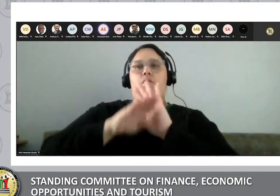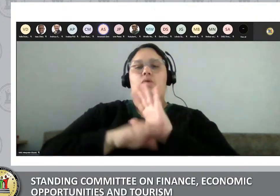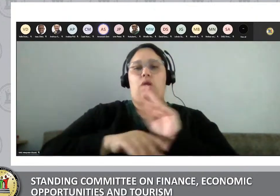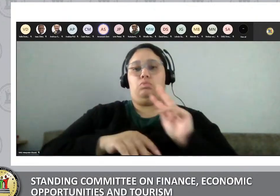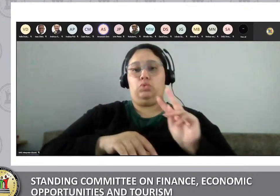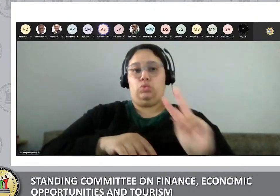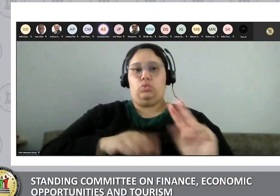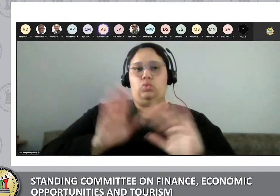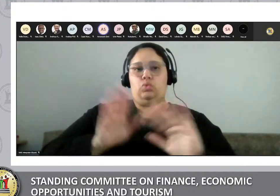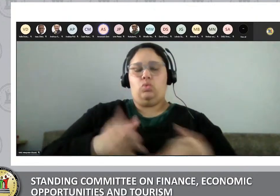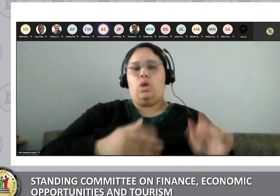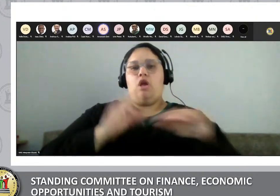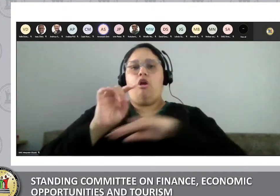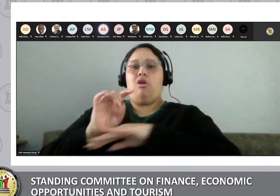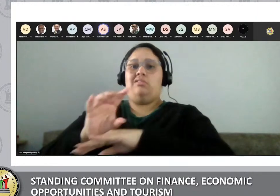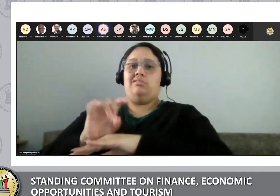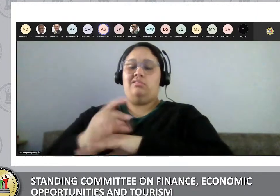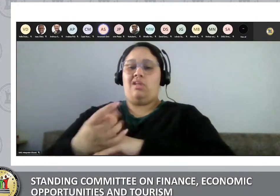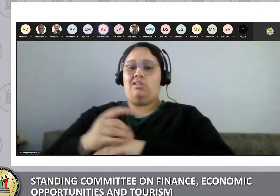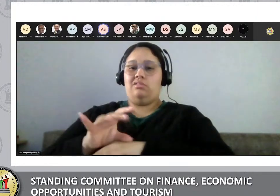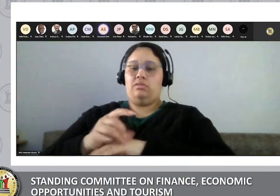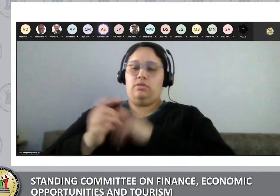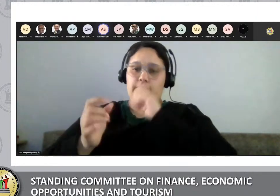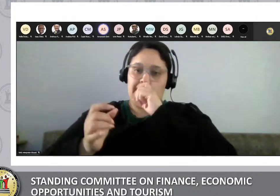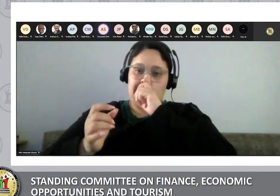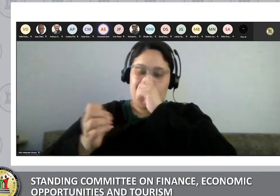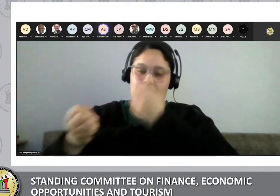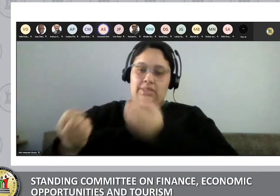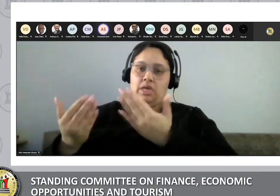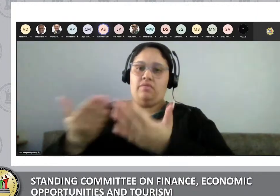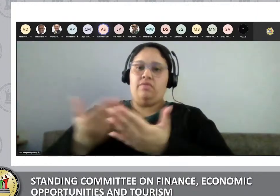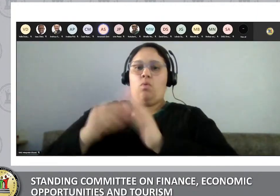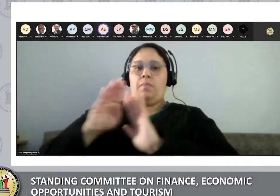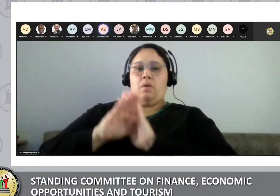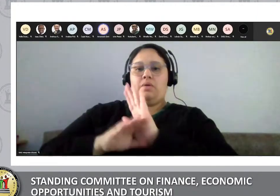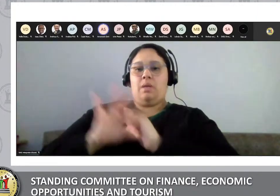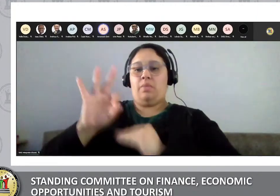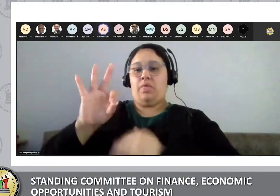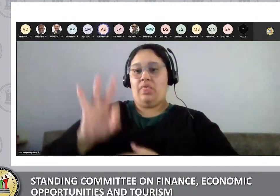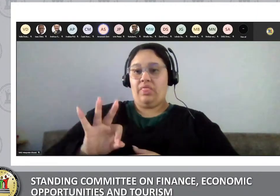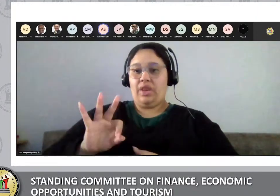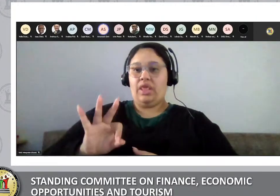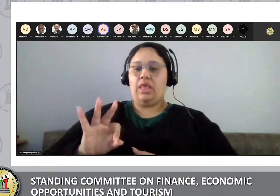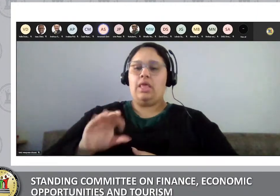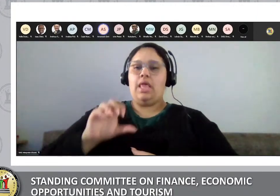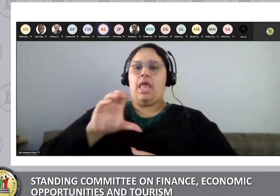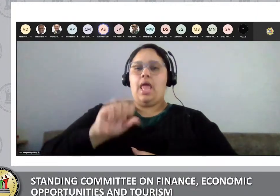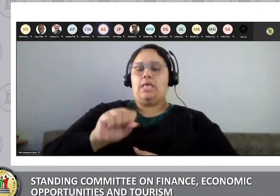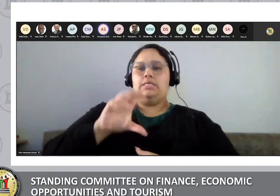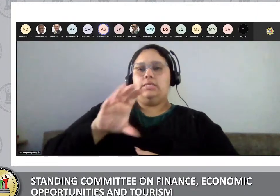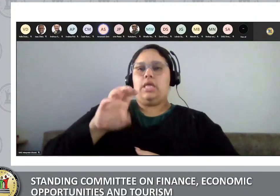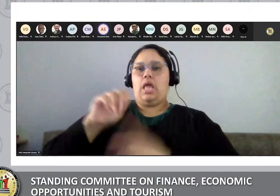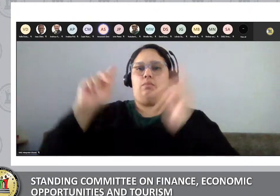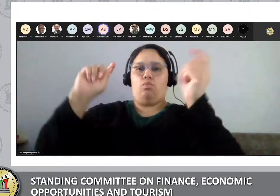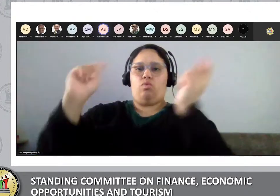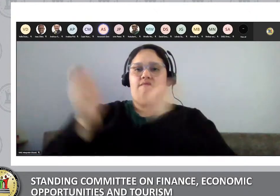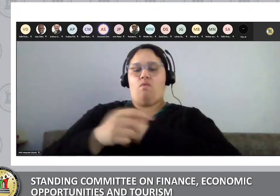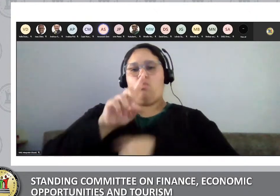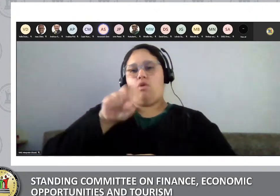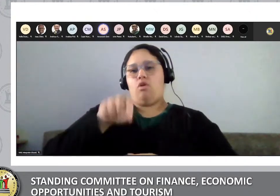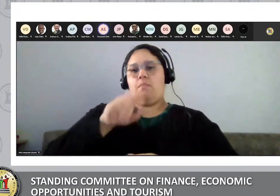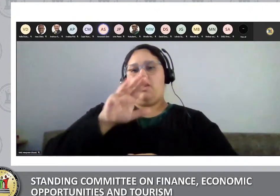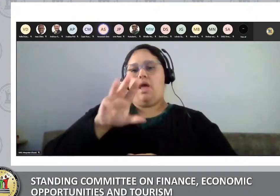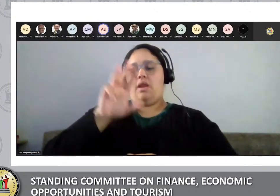2. Consultancy services for Program 3 is SEM reform,